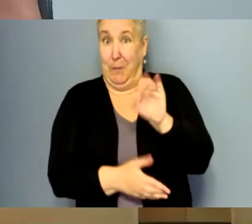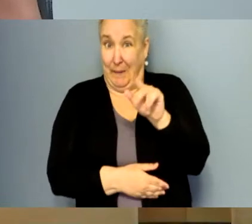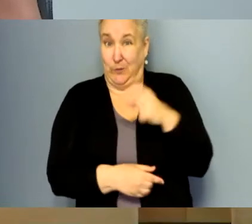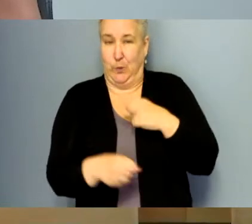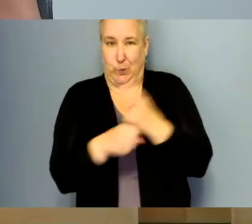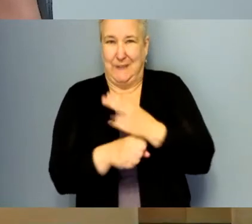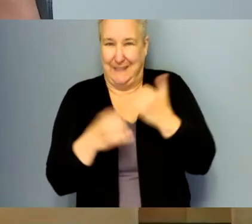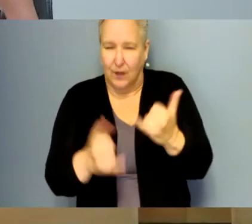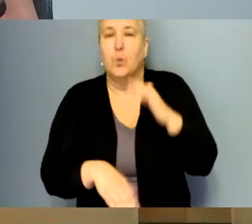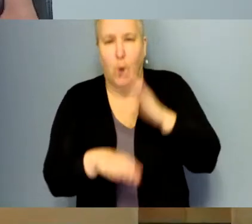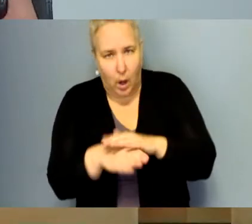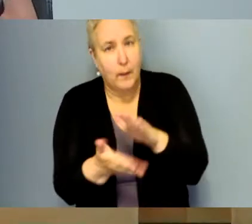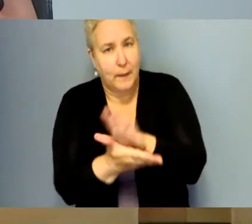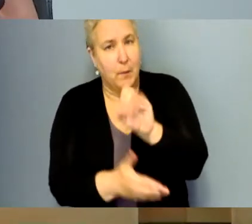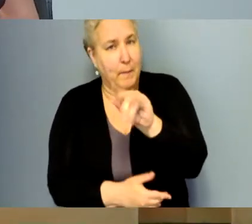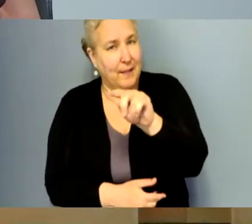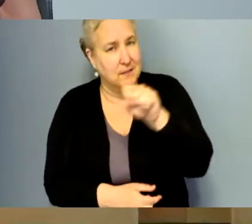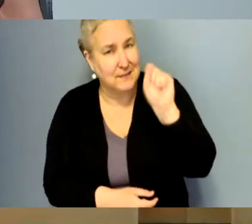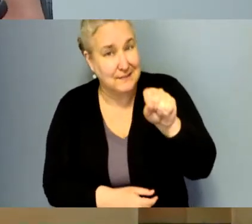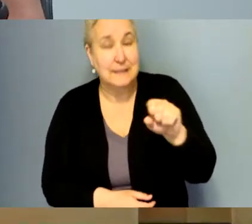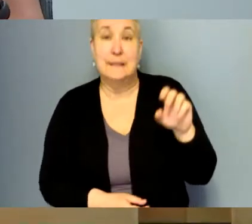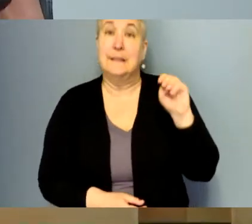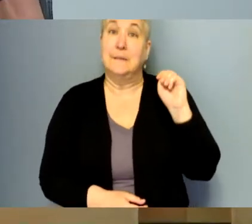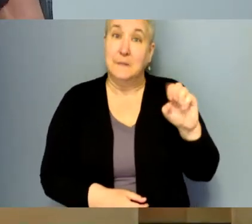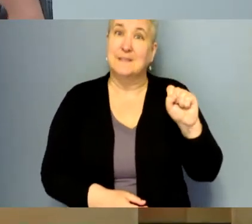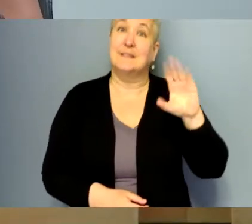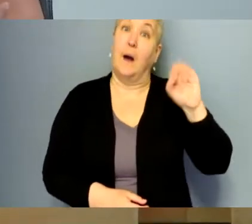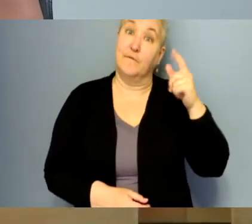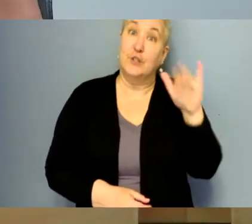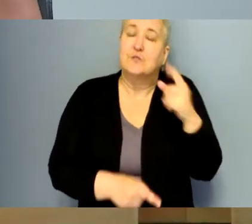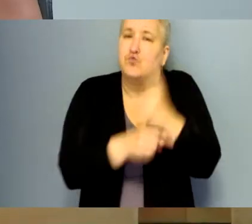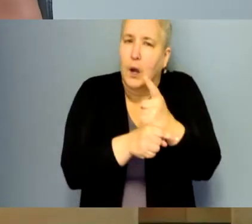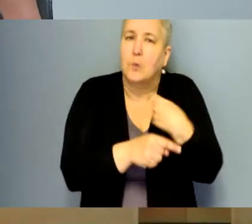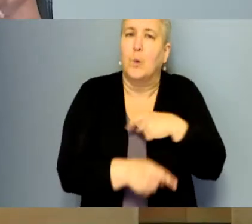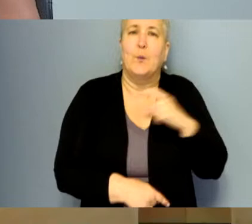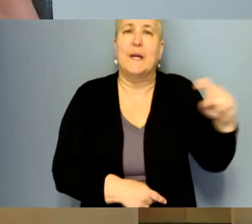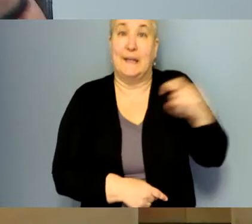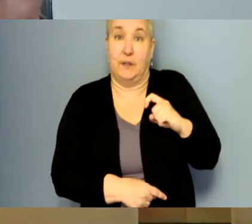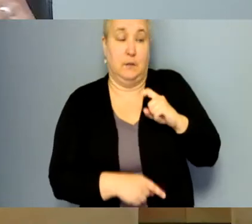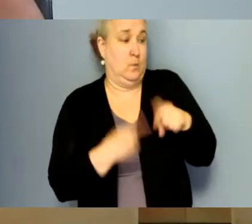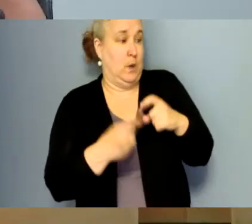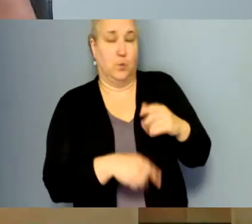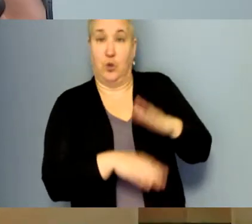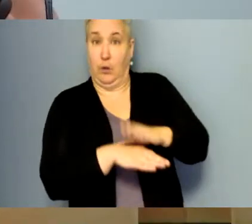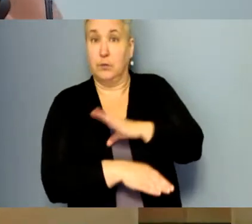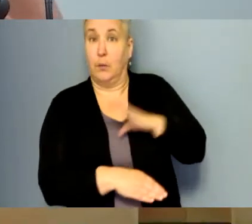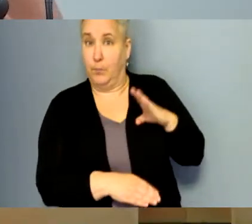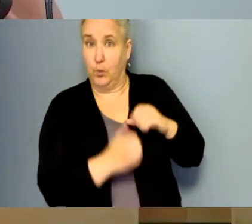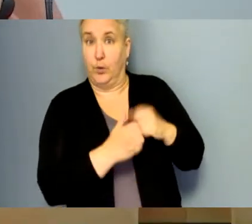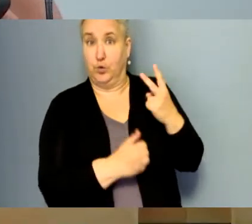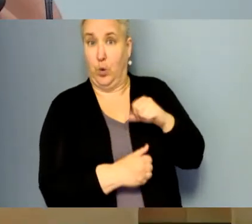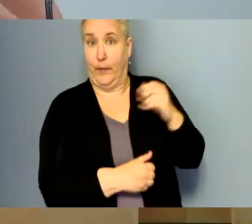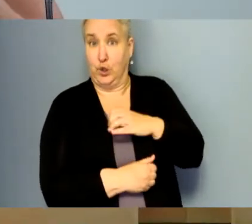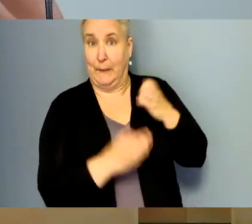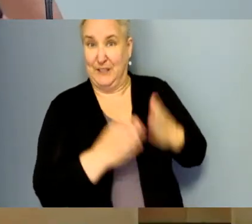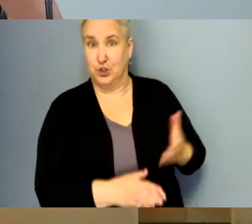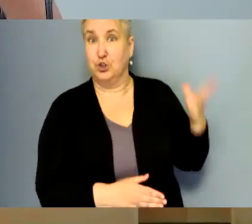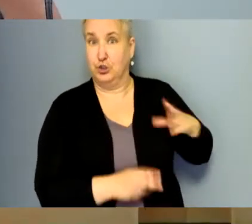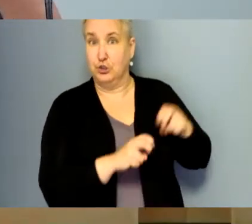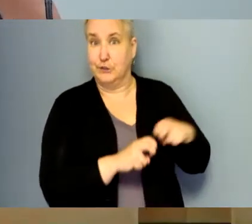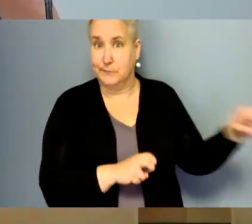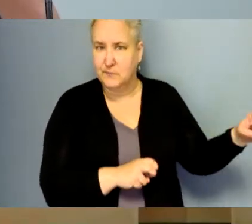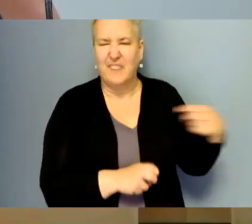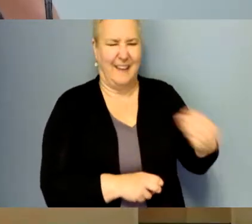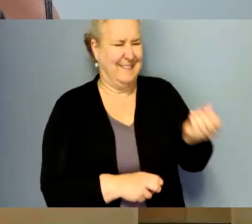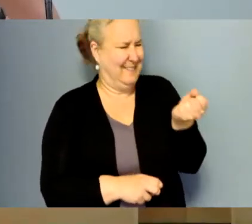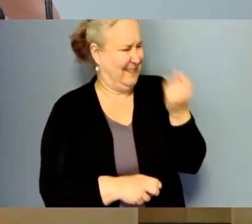are on paper ballots, and Ms. Humphrey is also correct. We were given, when I was on this board with 2 other commissioners, a number, I